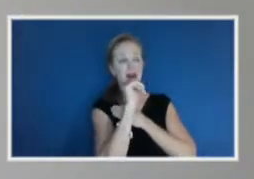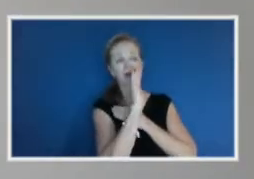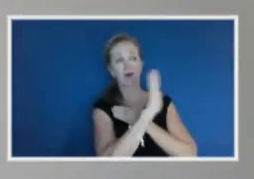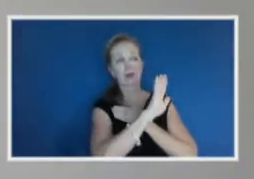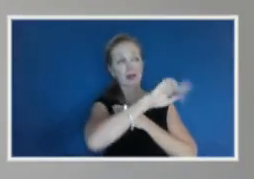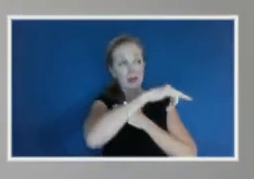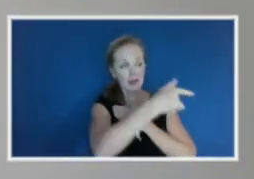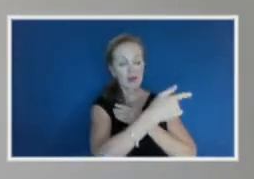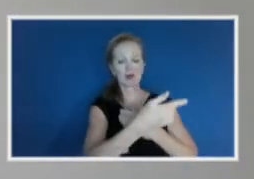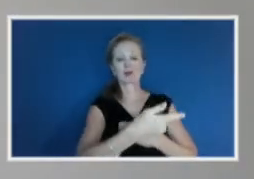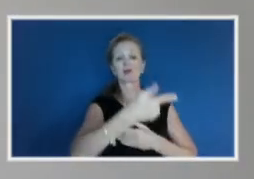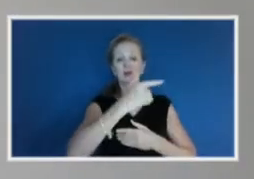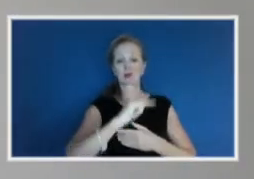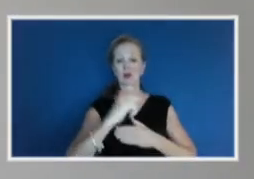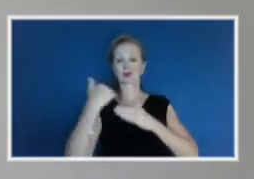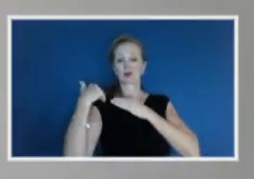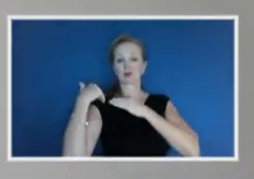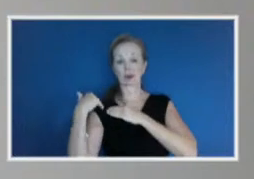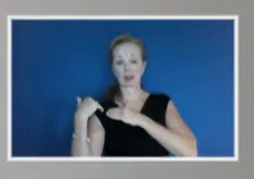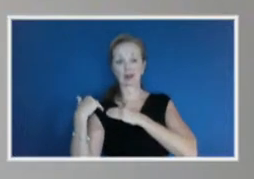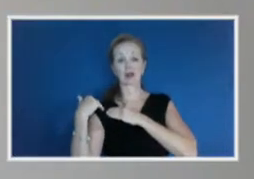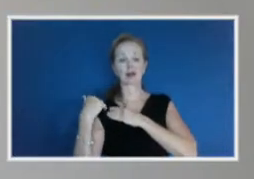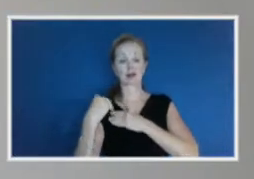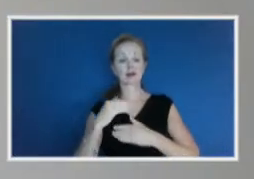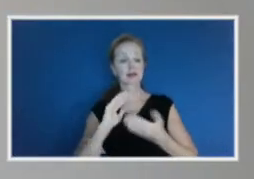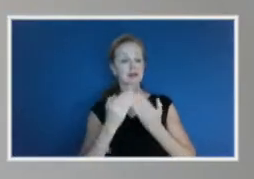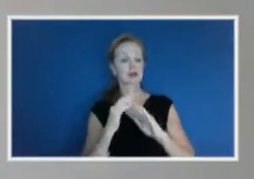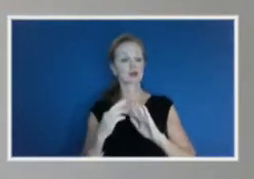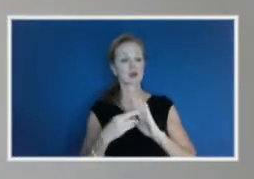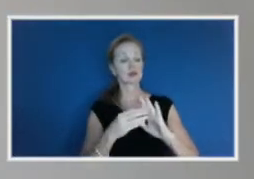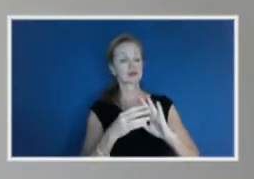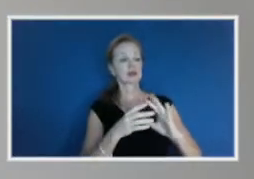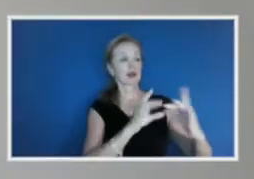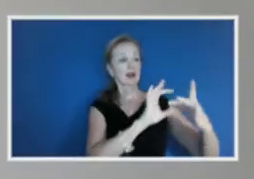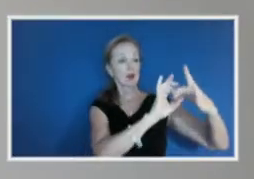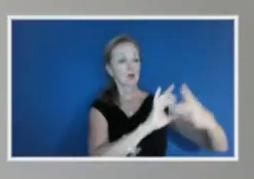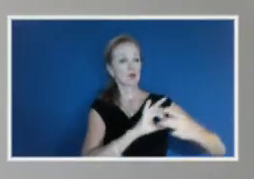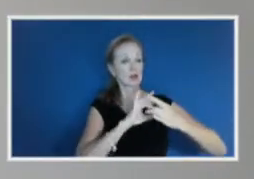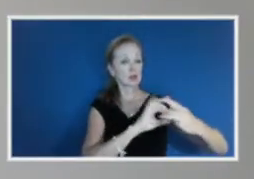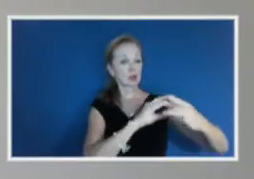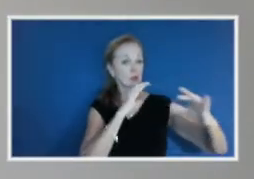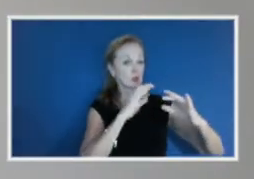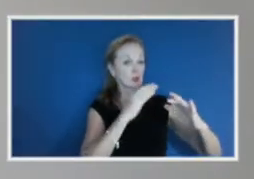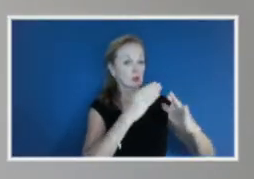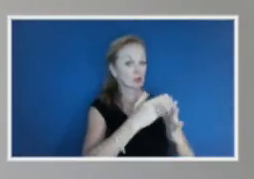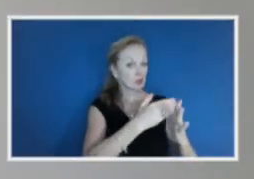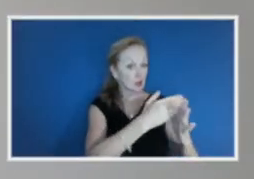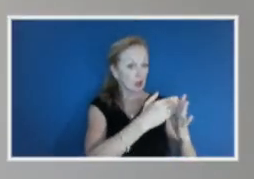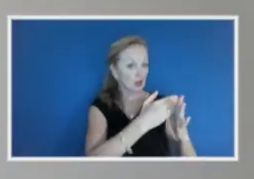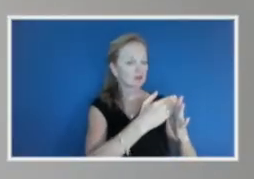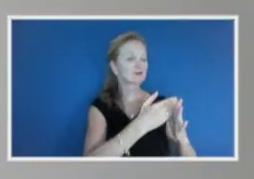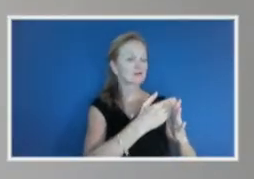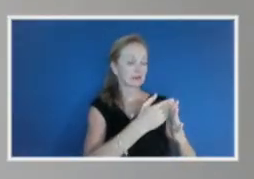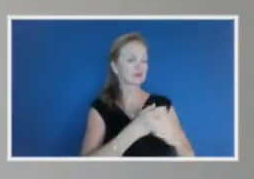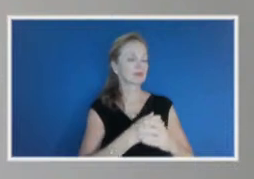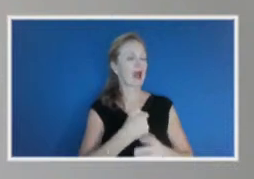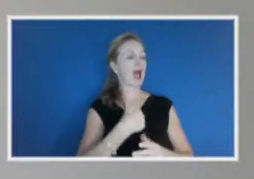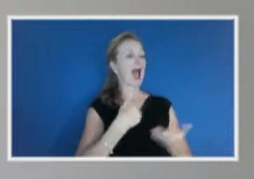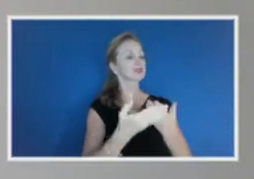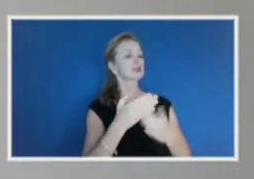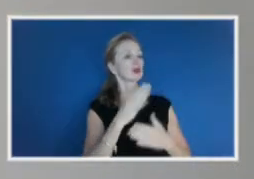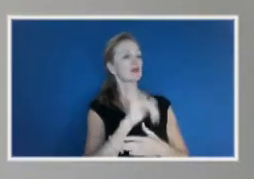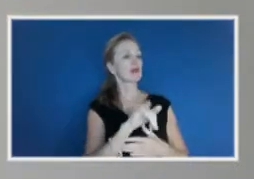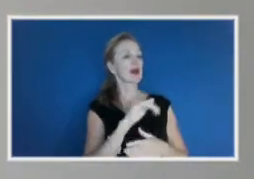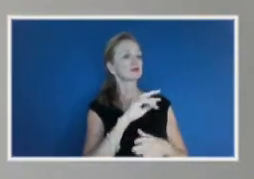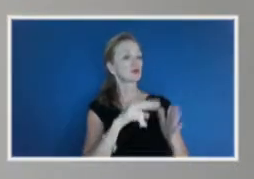me as the city representative that serves as a bridge when communication needs to be shared. And so I serve in that capacity and